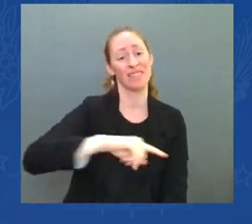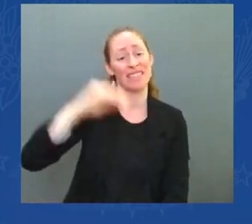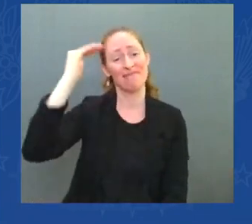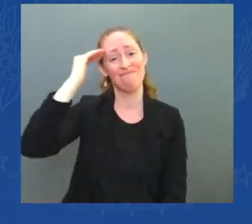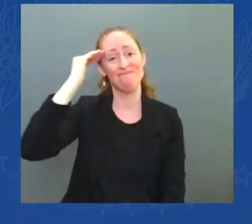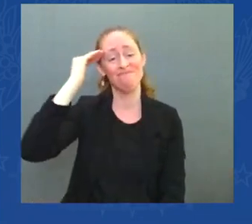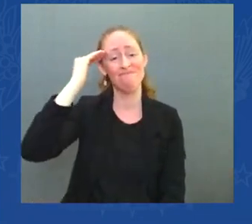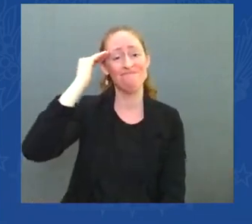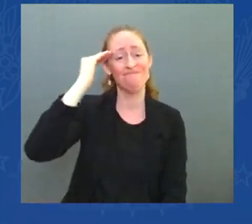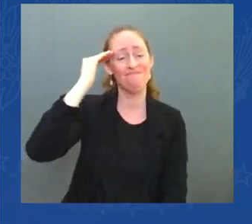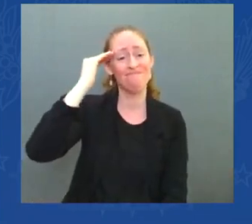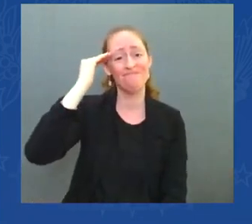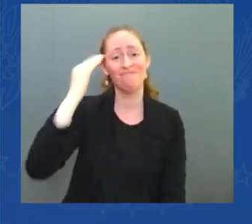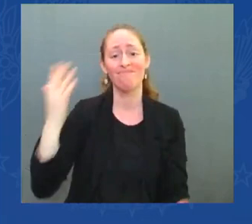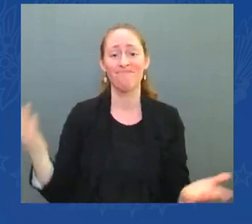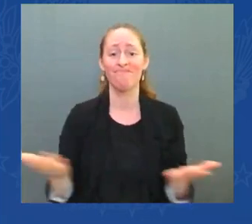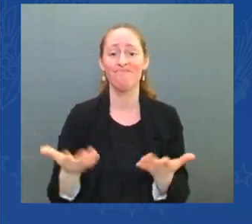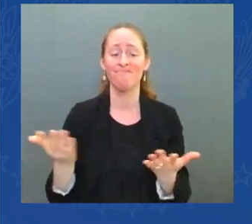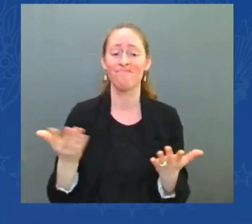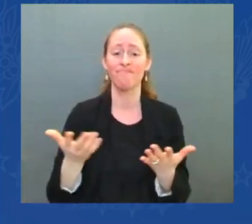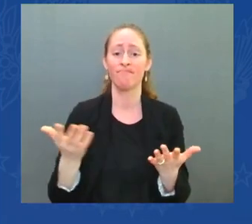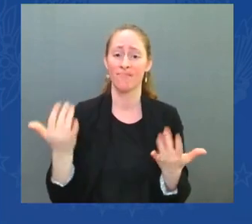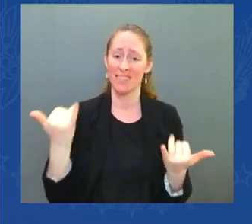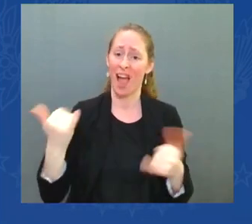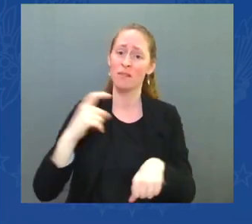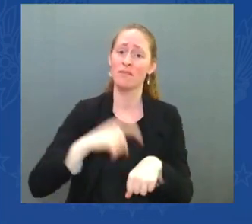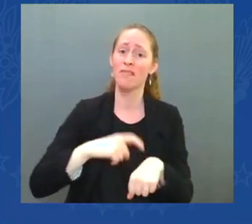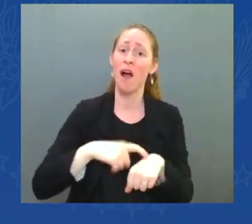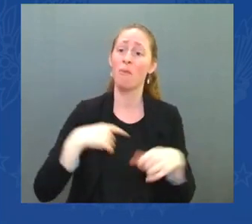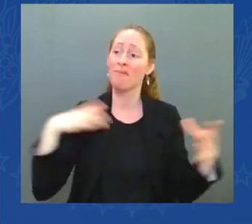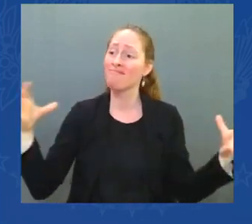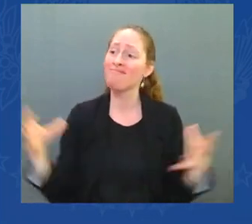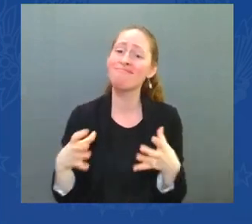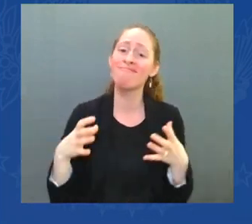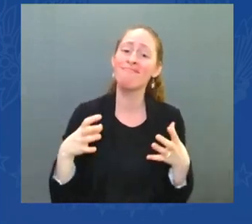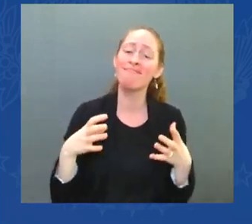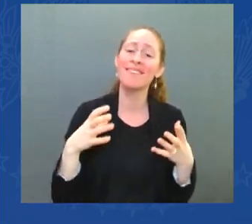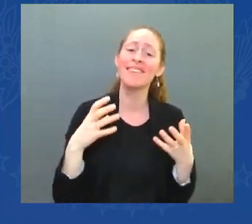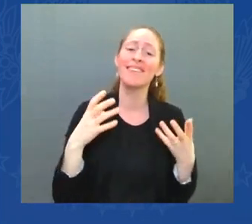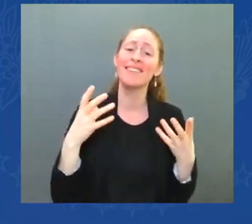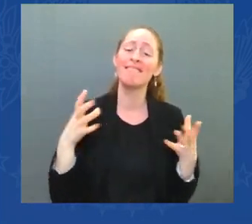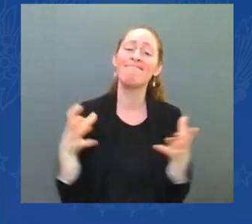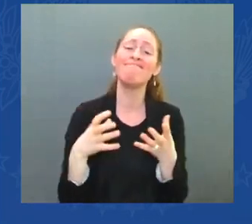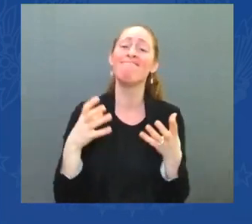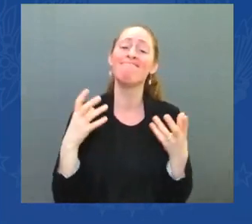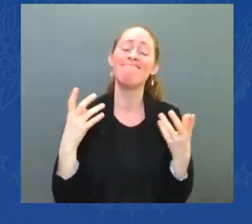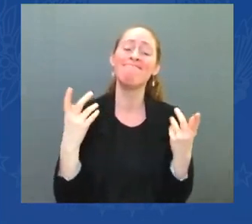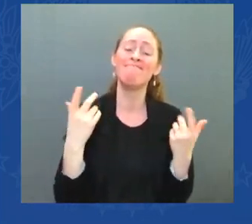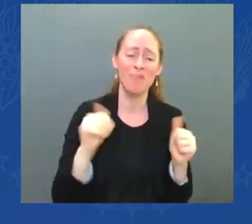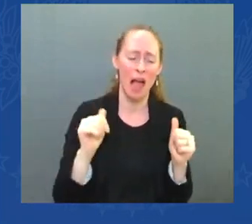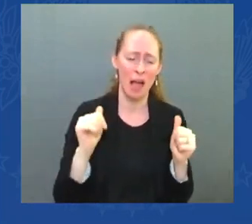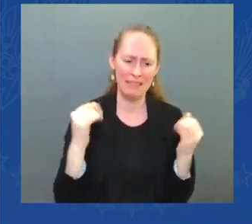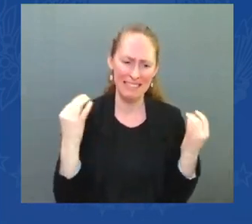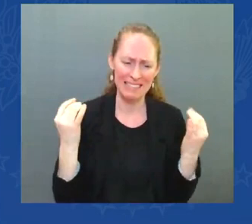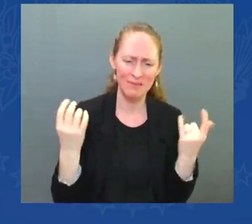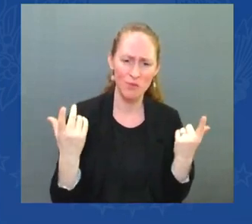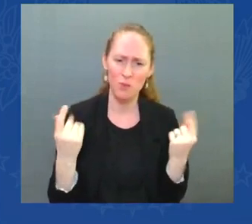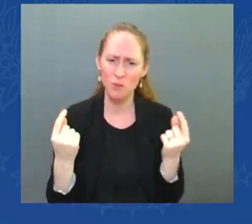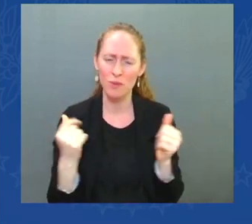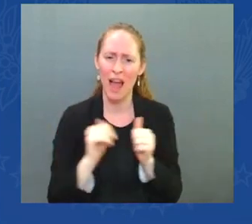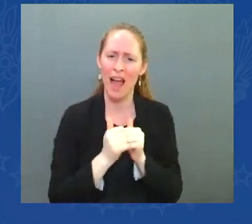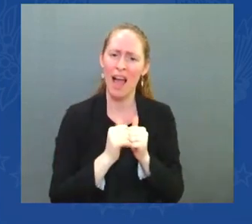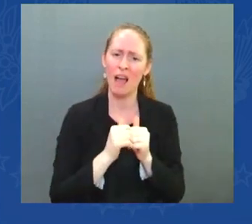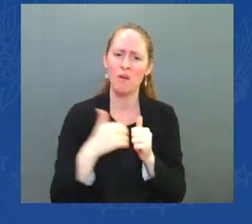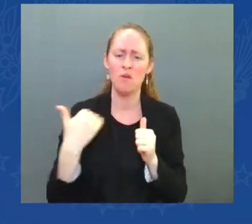it like it just happened a moment ago. Your poise, your confidence, and your intellect are really impressive,